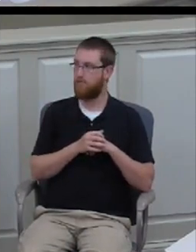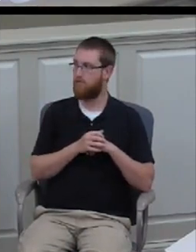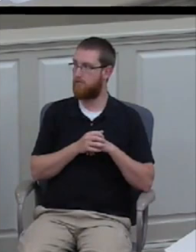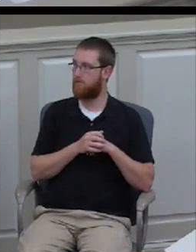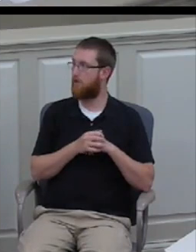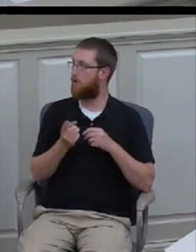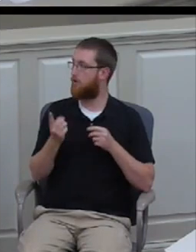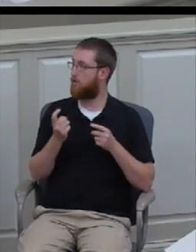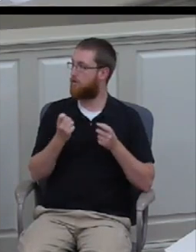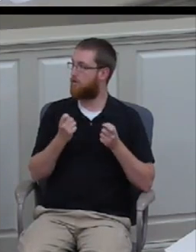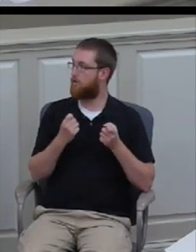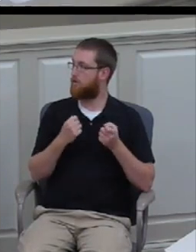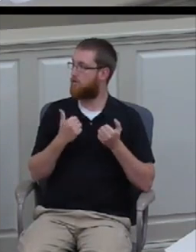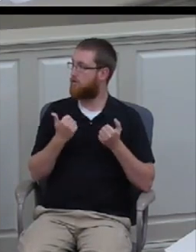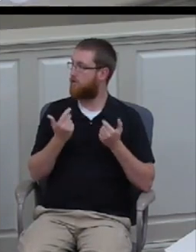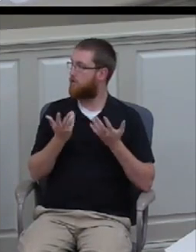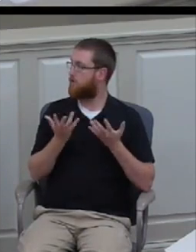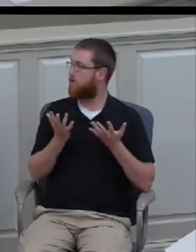Good question.